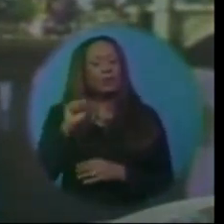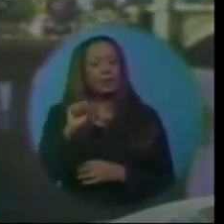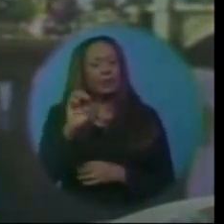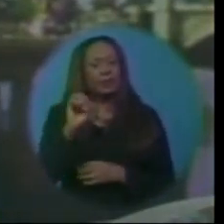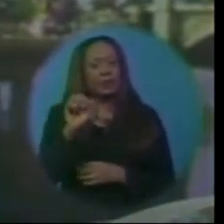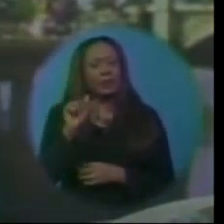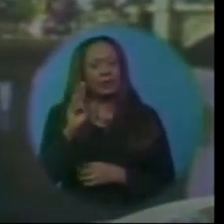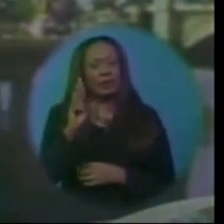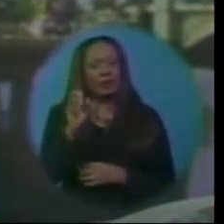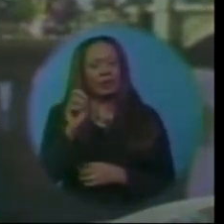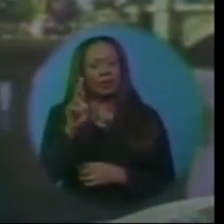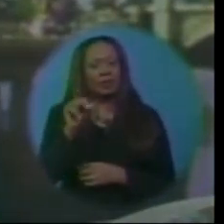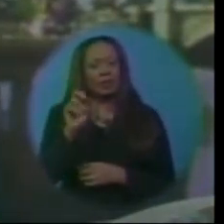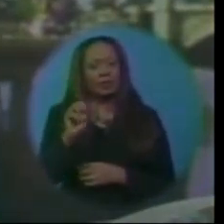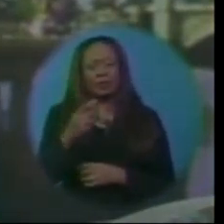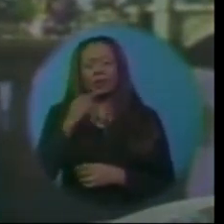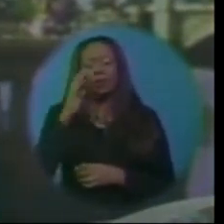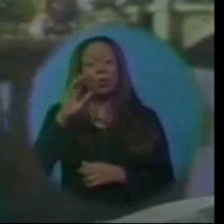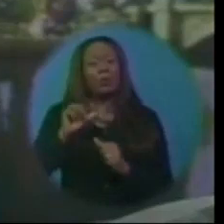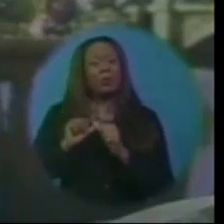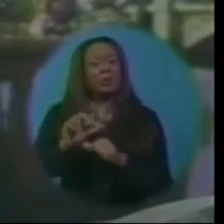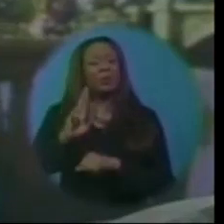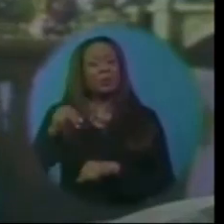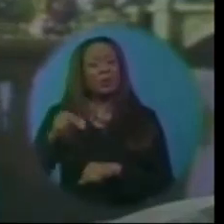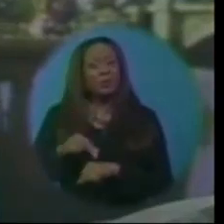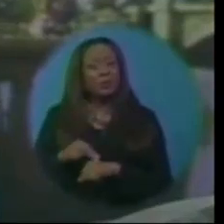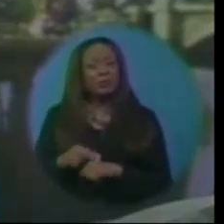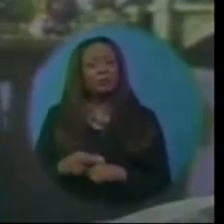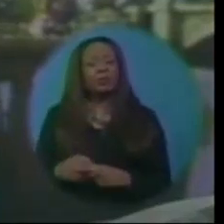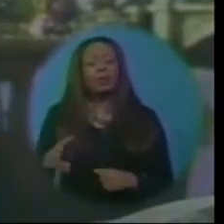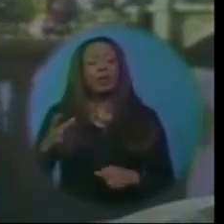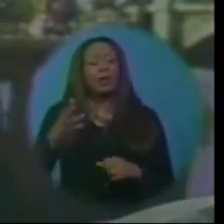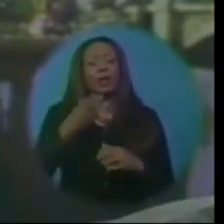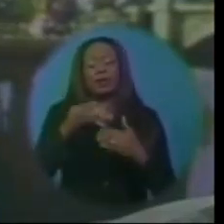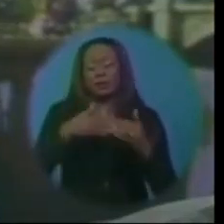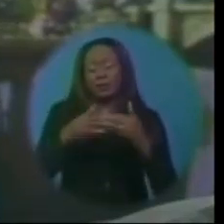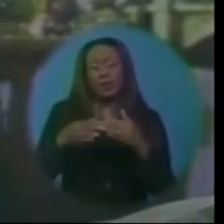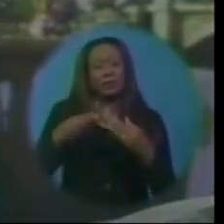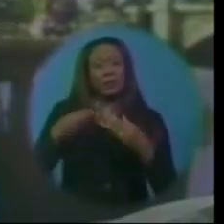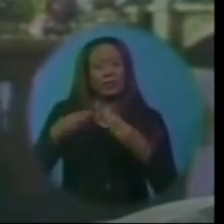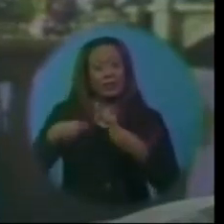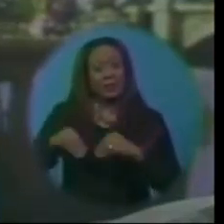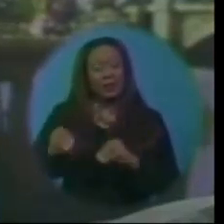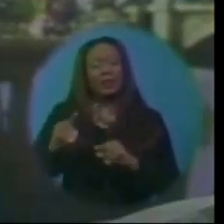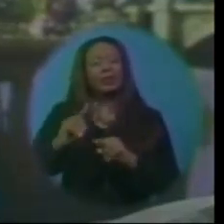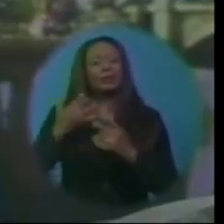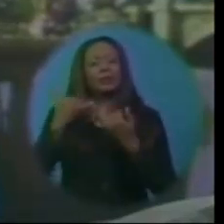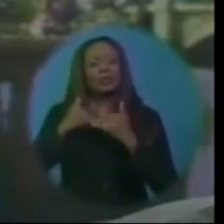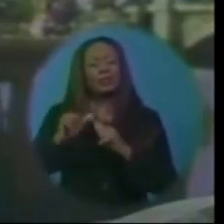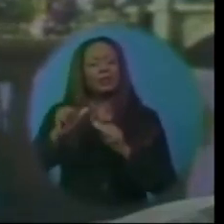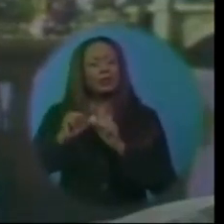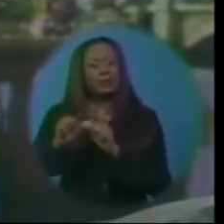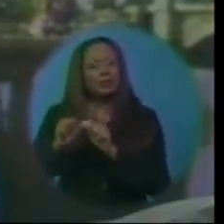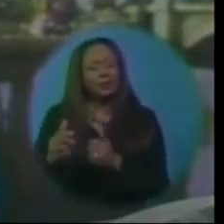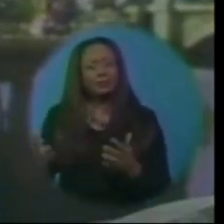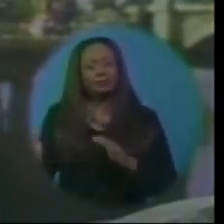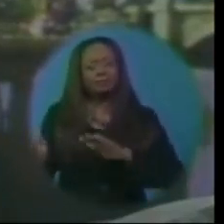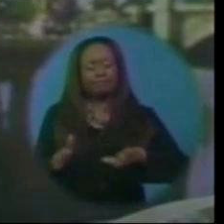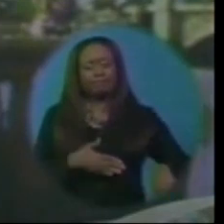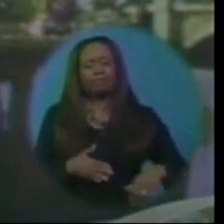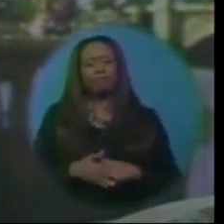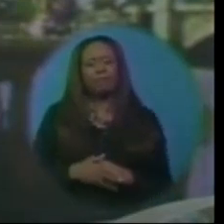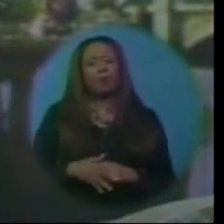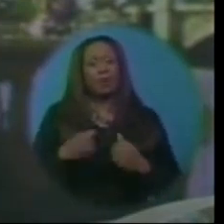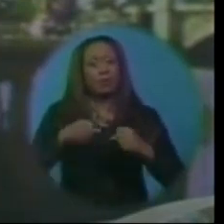its day-to-day operations will continue as normal and will not be disrupted by the sale. Well, sports news is